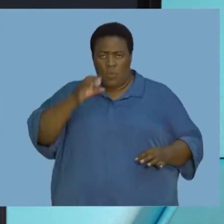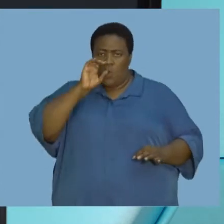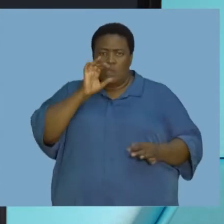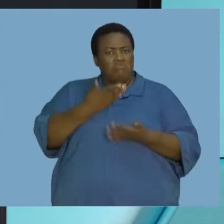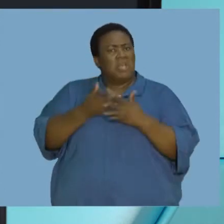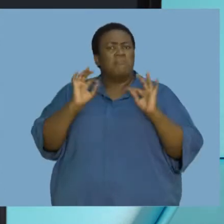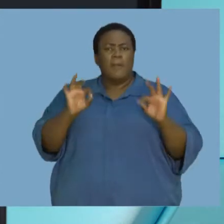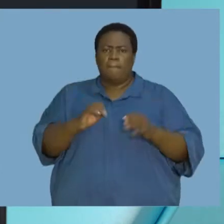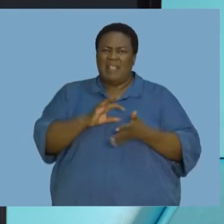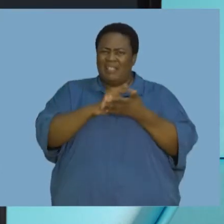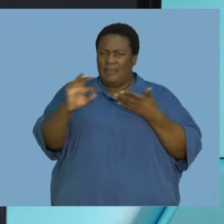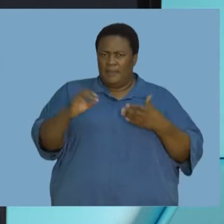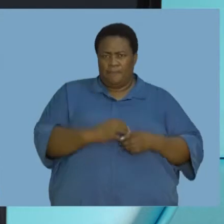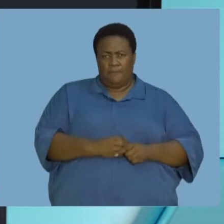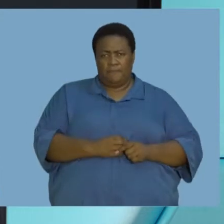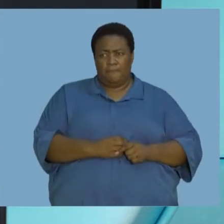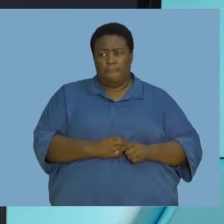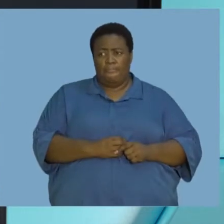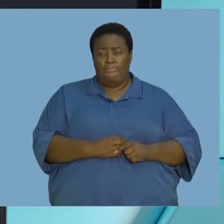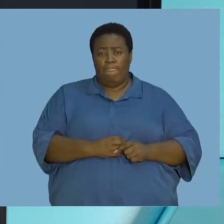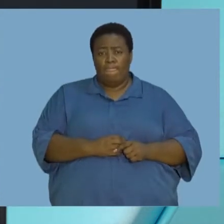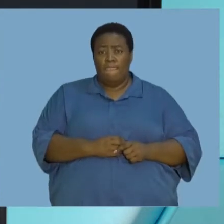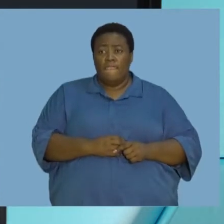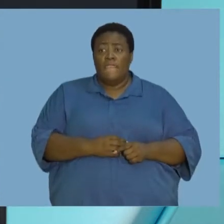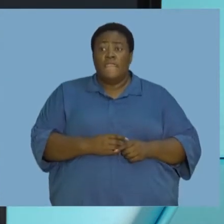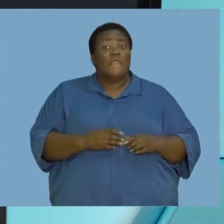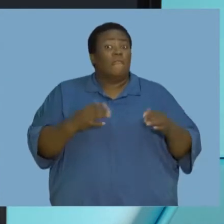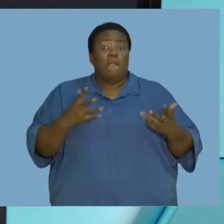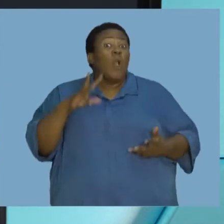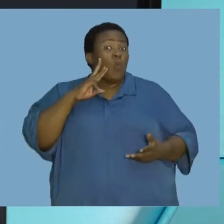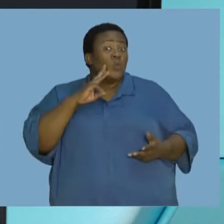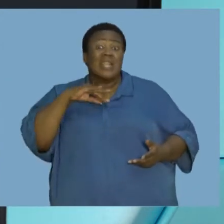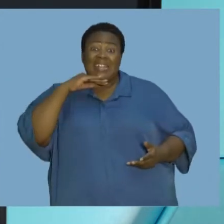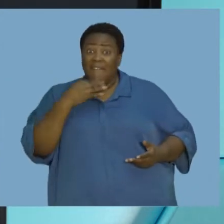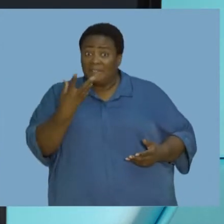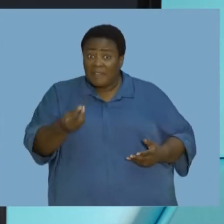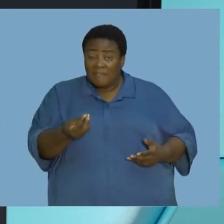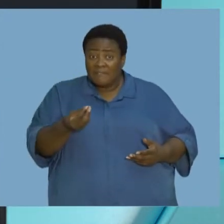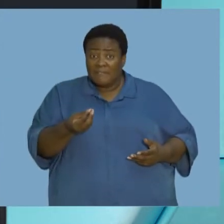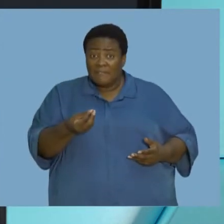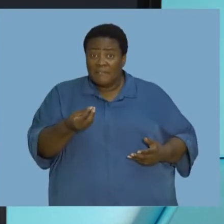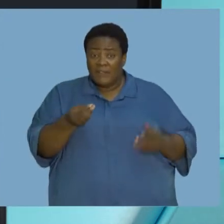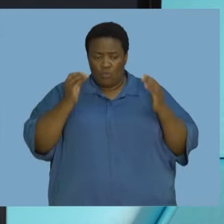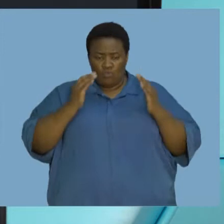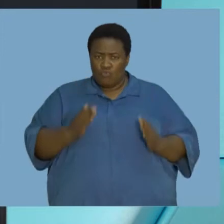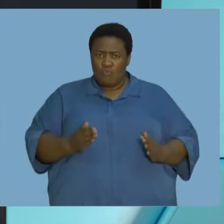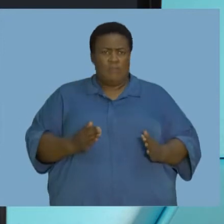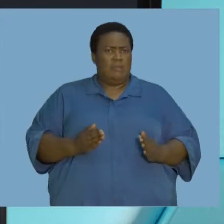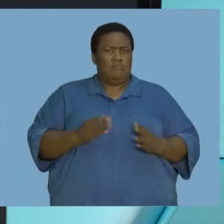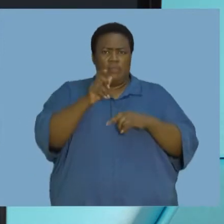tap. And in terms of, do we have enough water to sustain a human